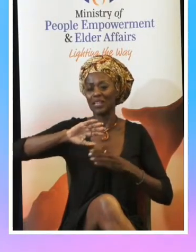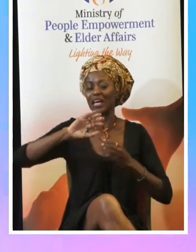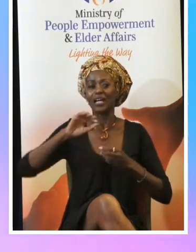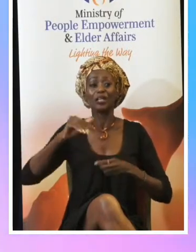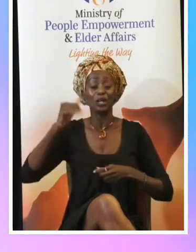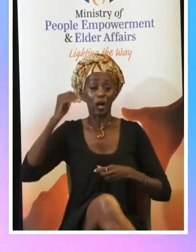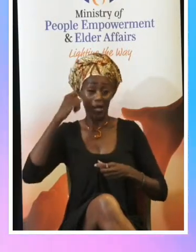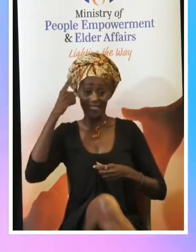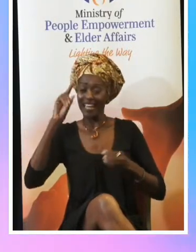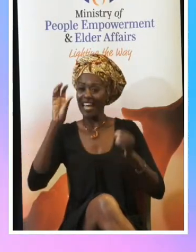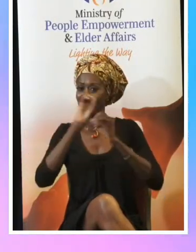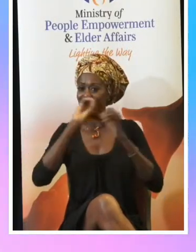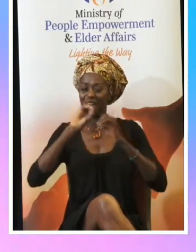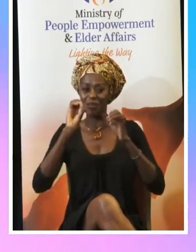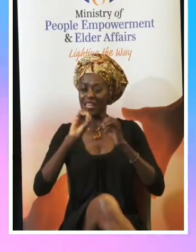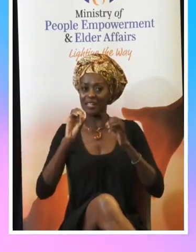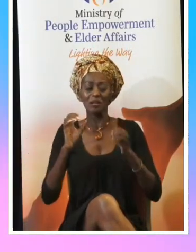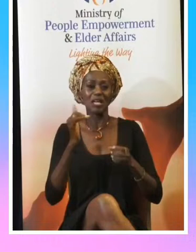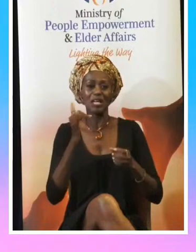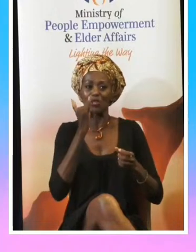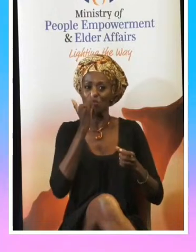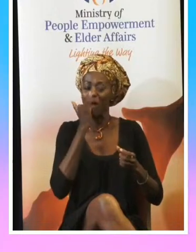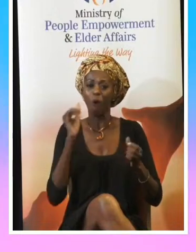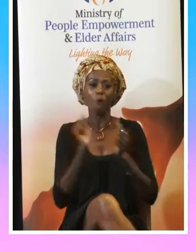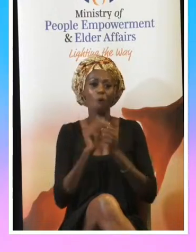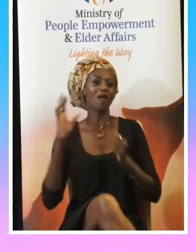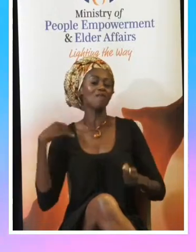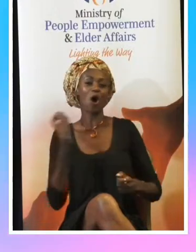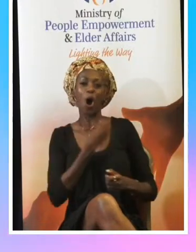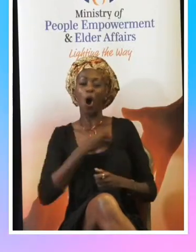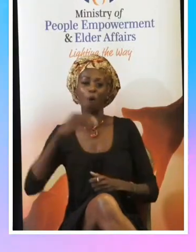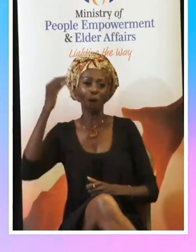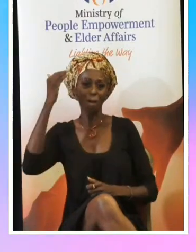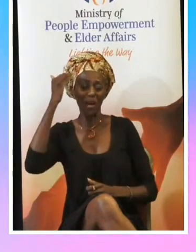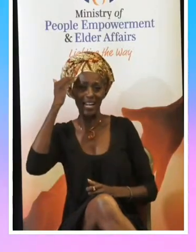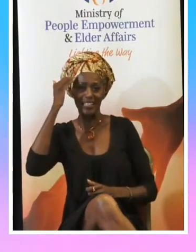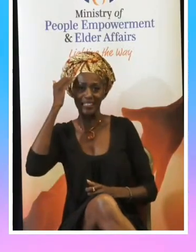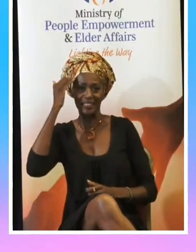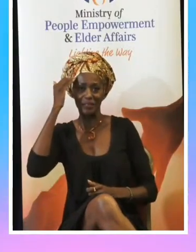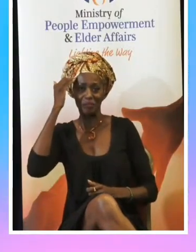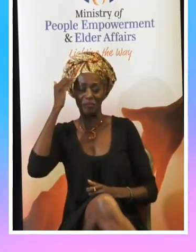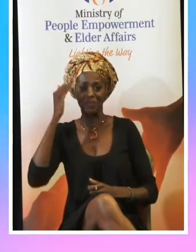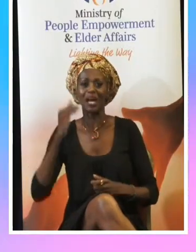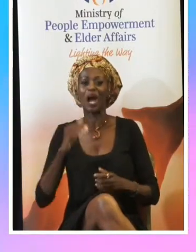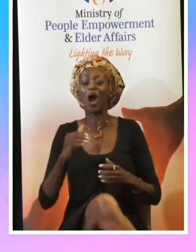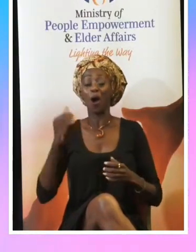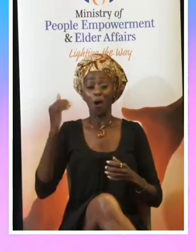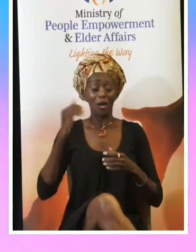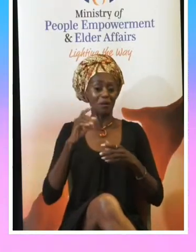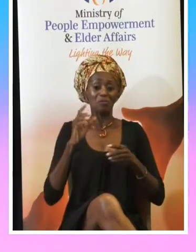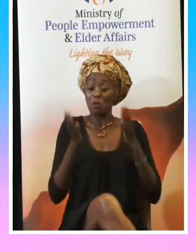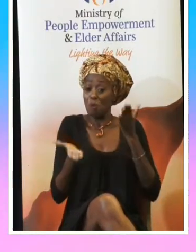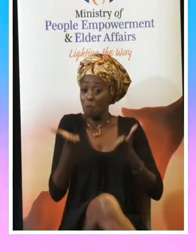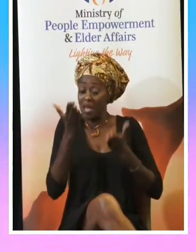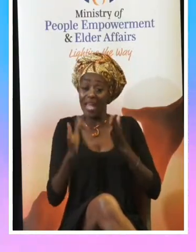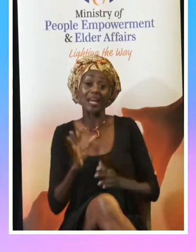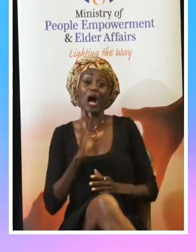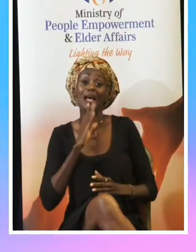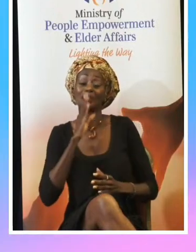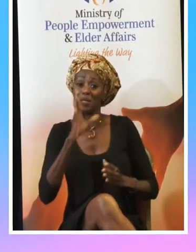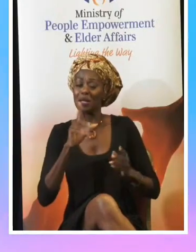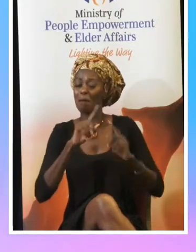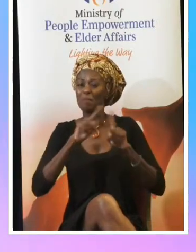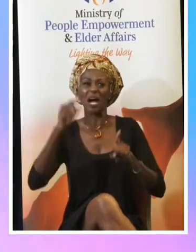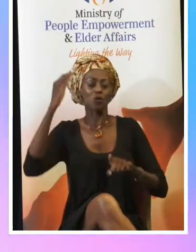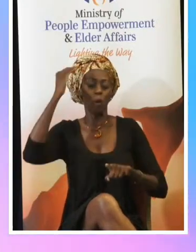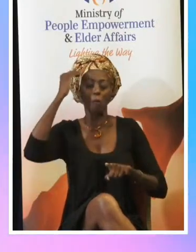brain. Some can't speak, but their brain is very good. So I congratulate you.